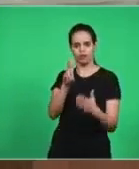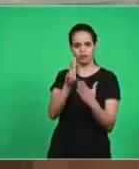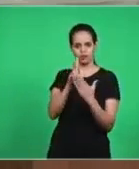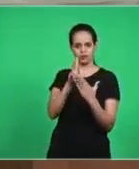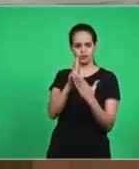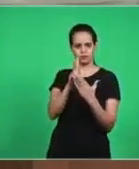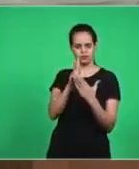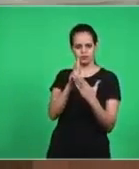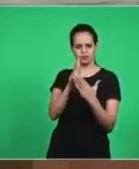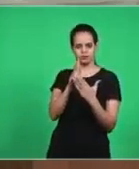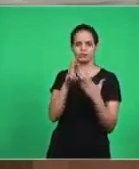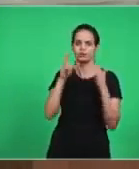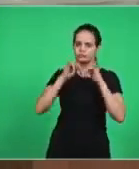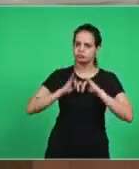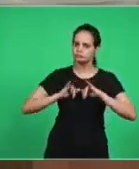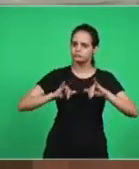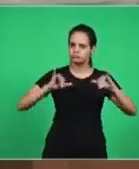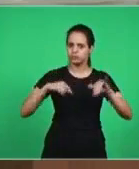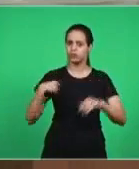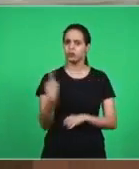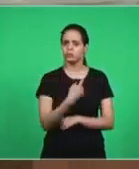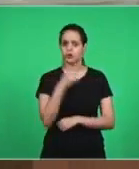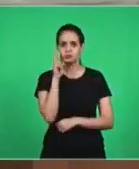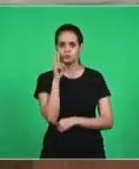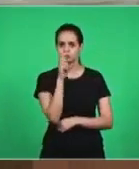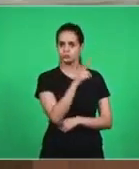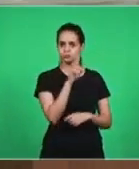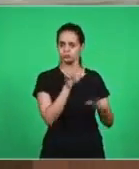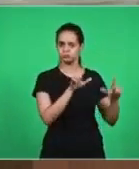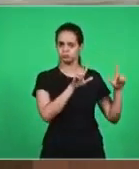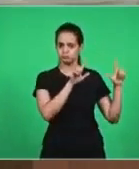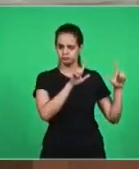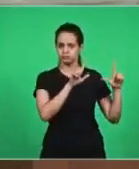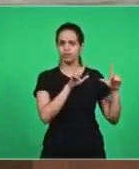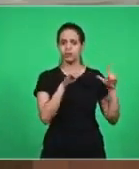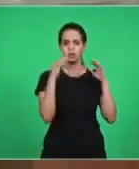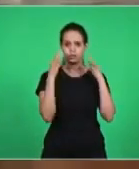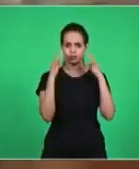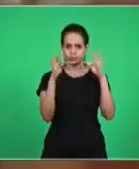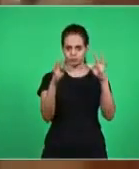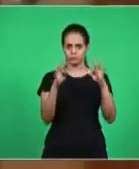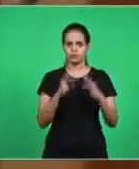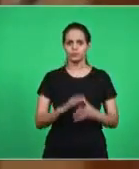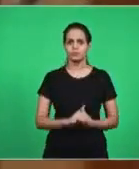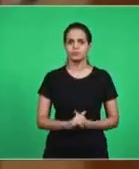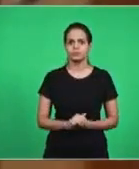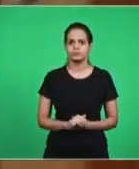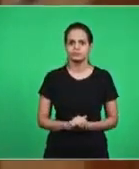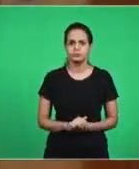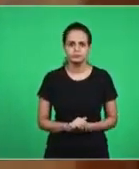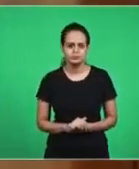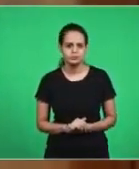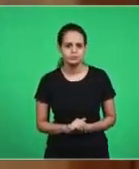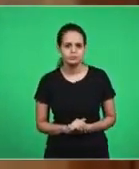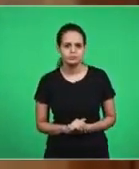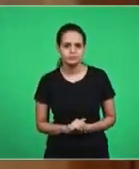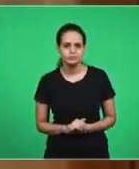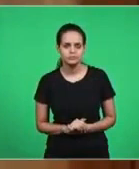from indigenous or heritage. And now we're going to hear the experience and the testimony of the brethren.